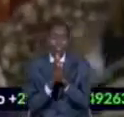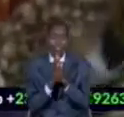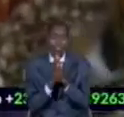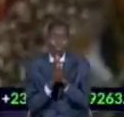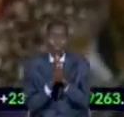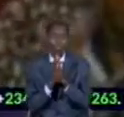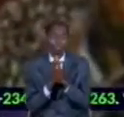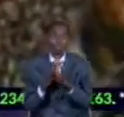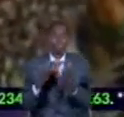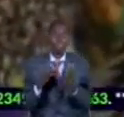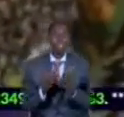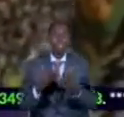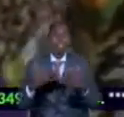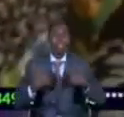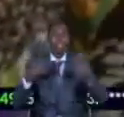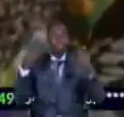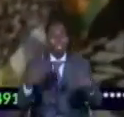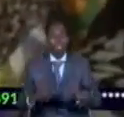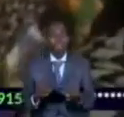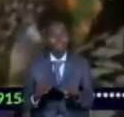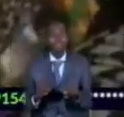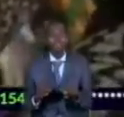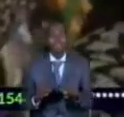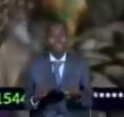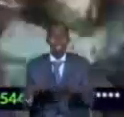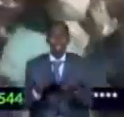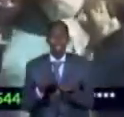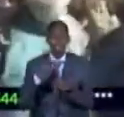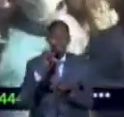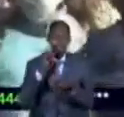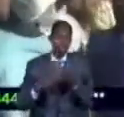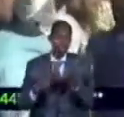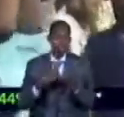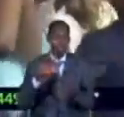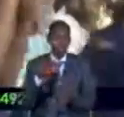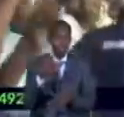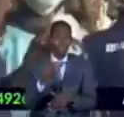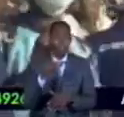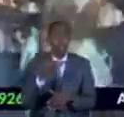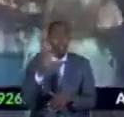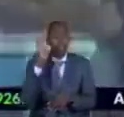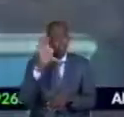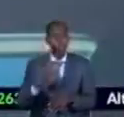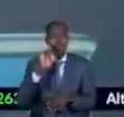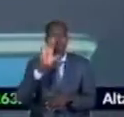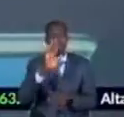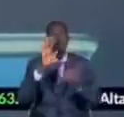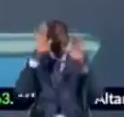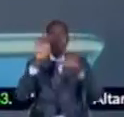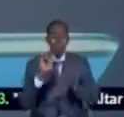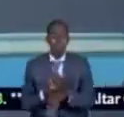It has happened. As you check yourself, you'll find your miracle is there right